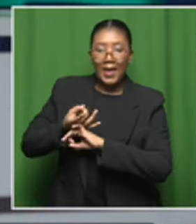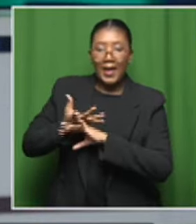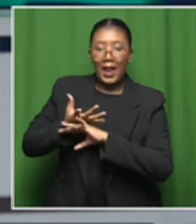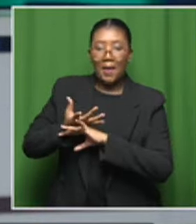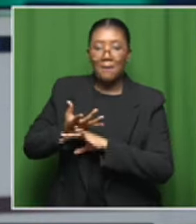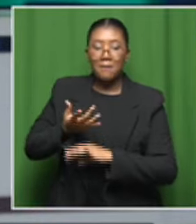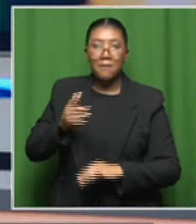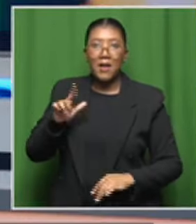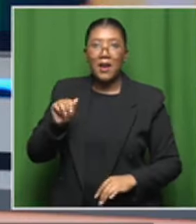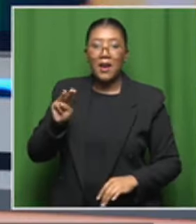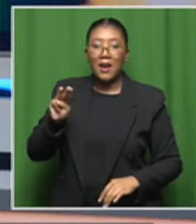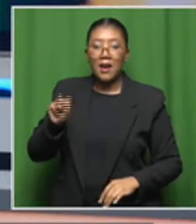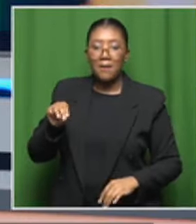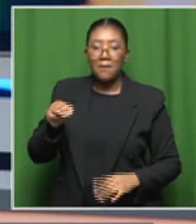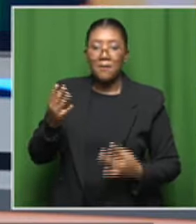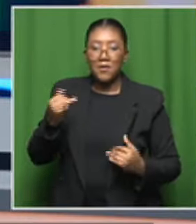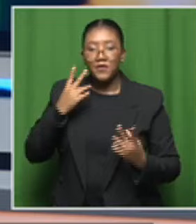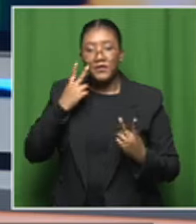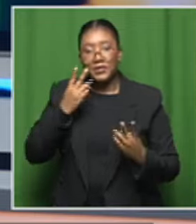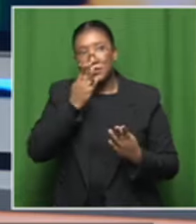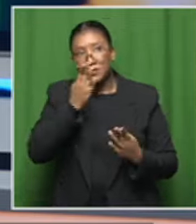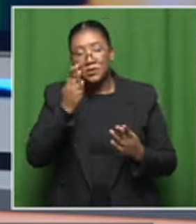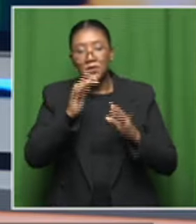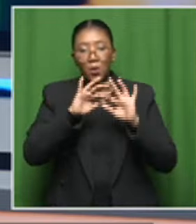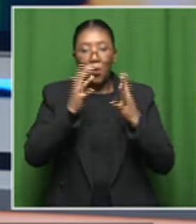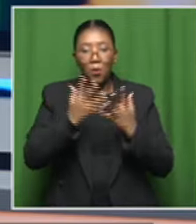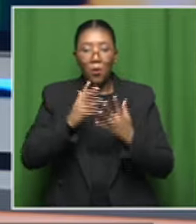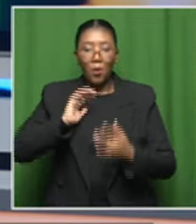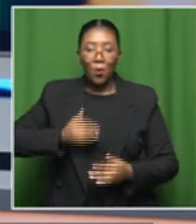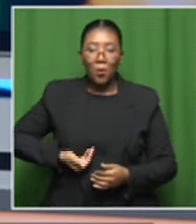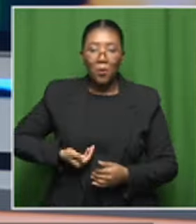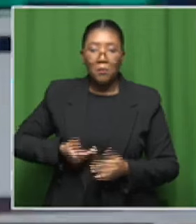what's happening globally, that's what is needed to grow women's football,